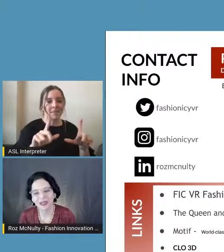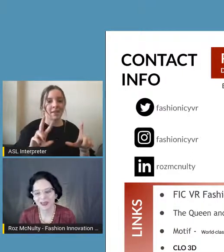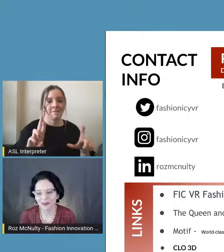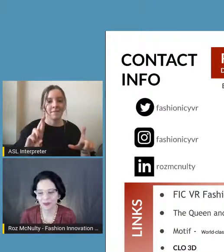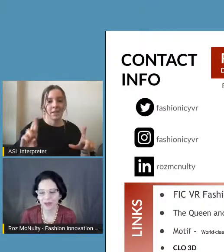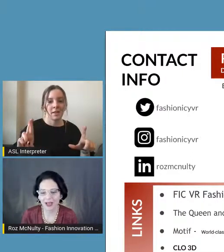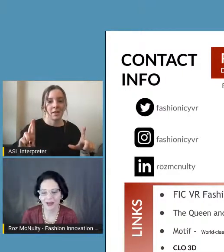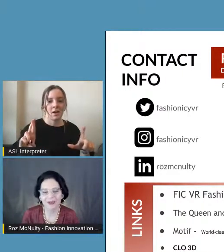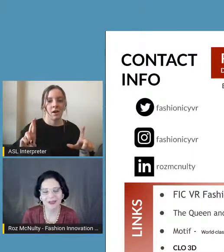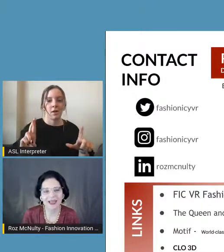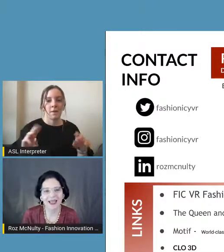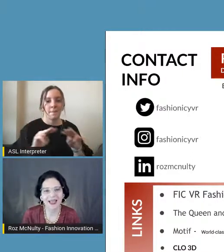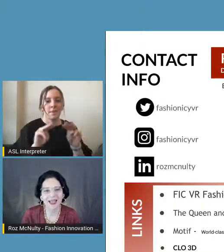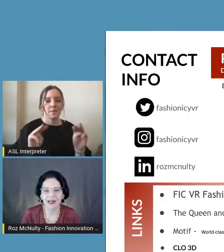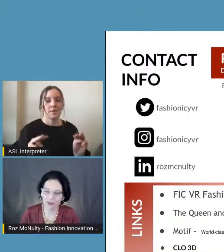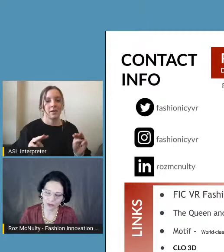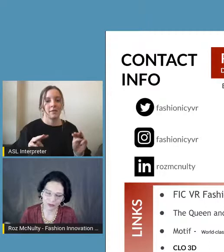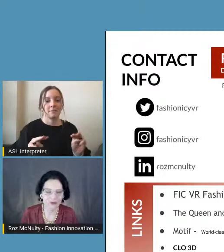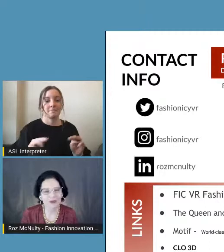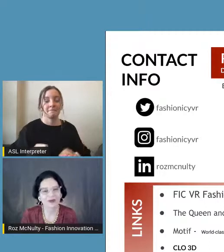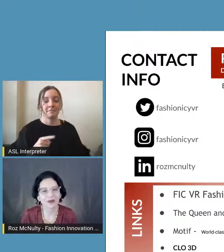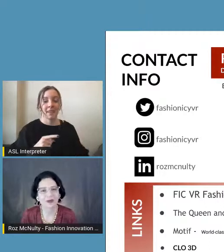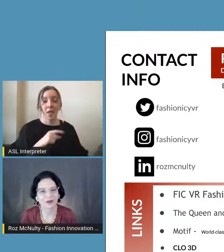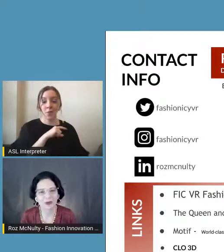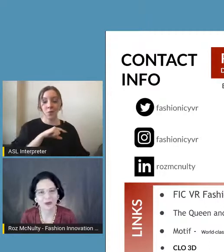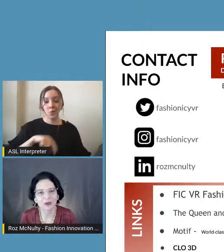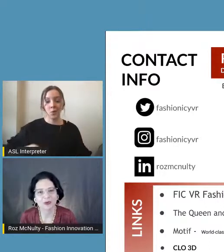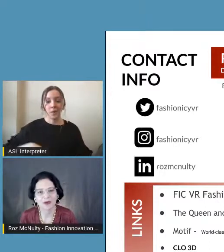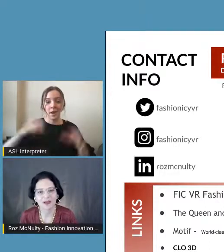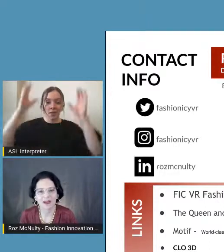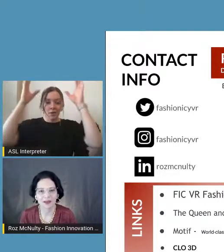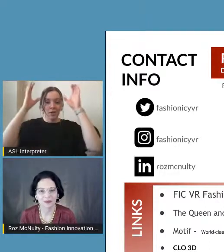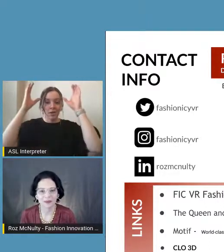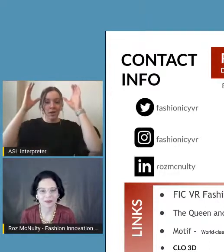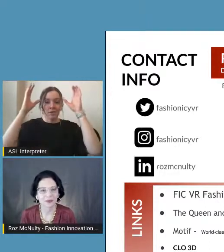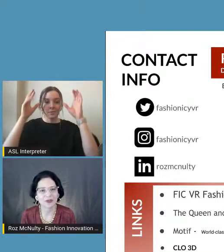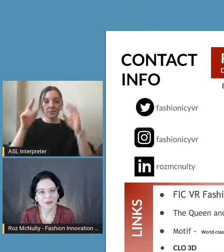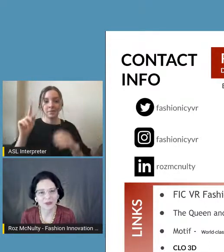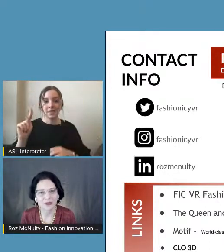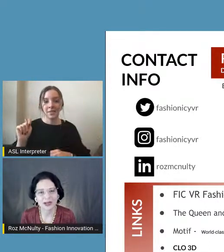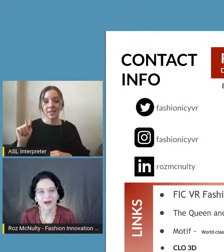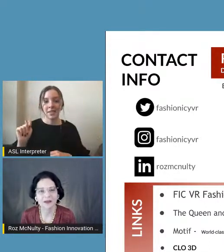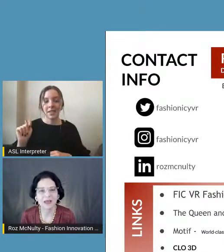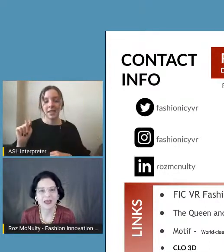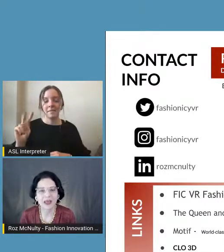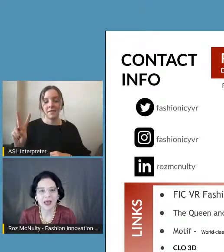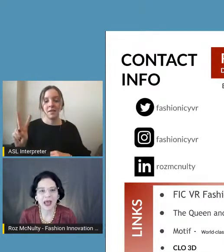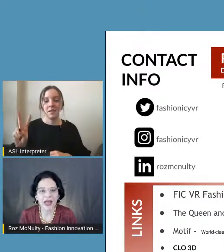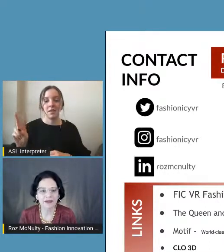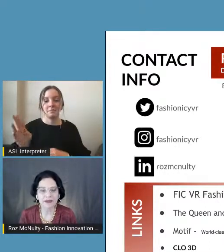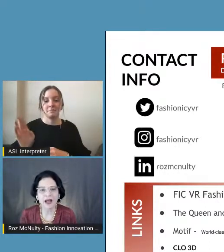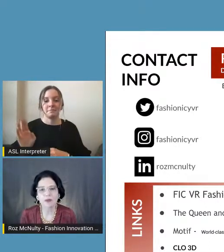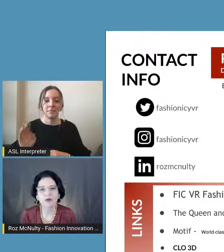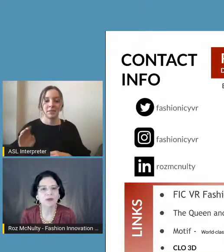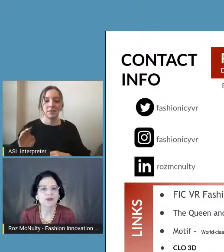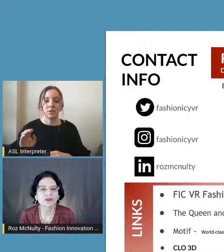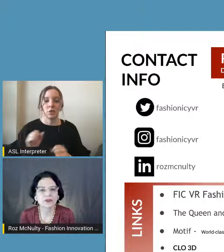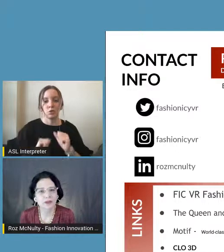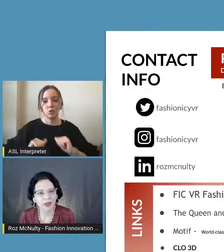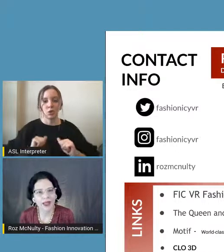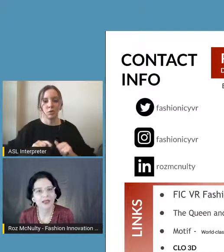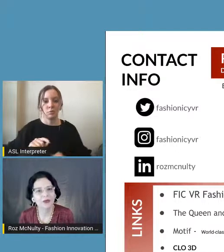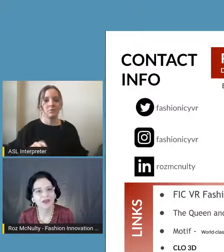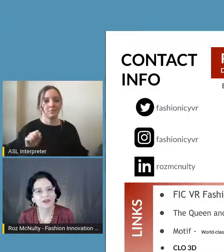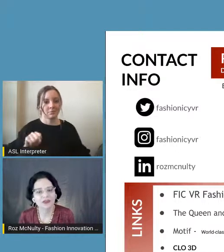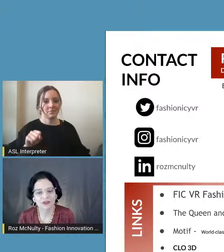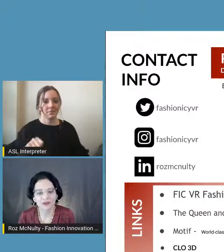at the Queen and the Crown, and of course, the Google Museum as well. And I'm open